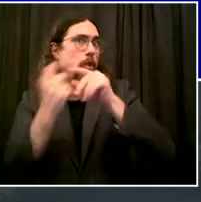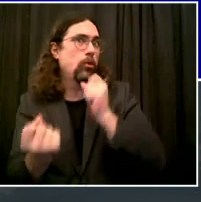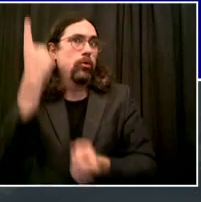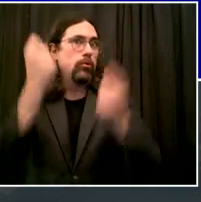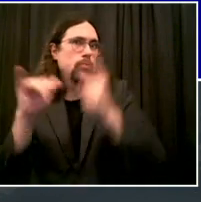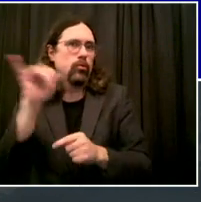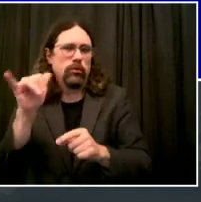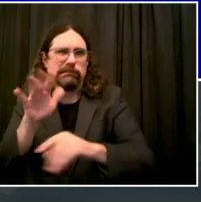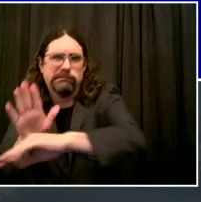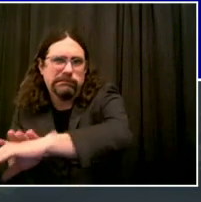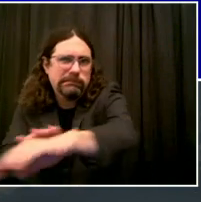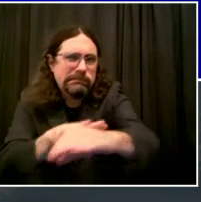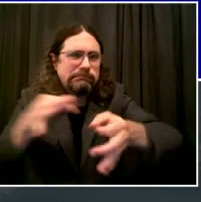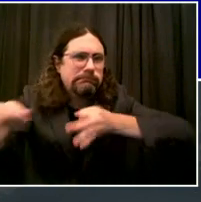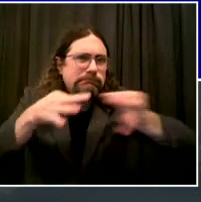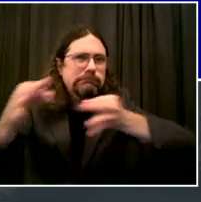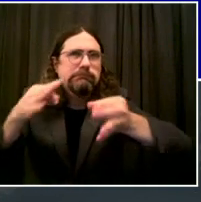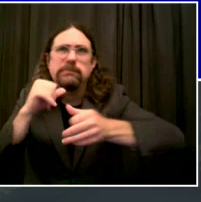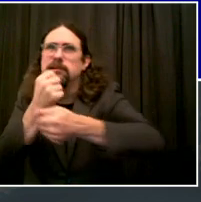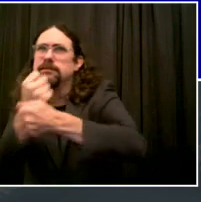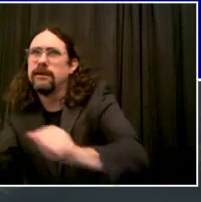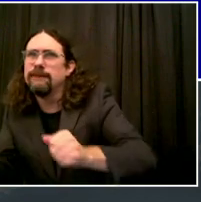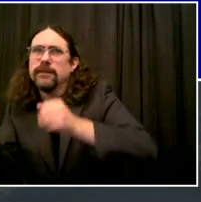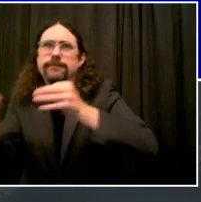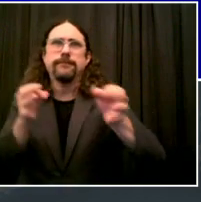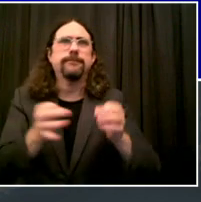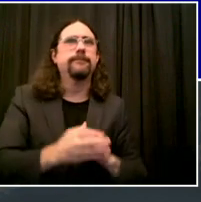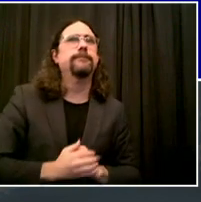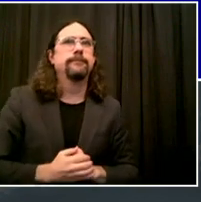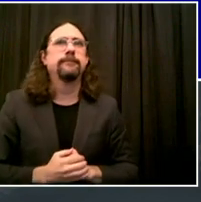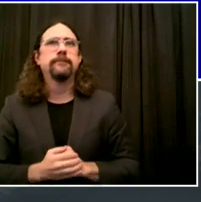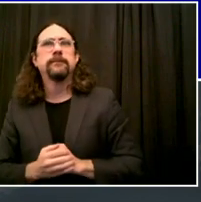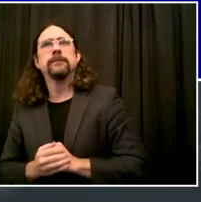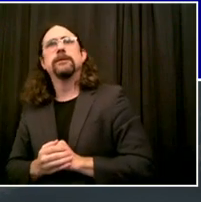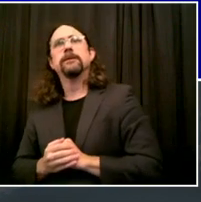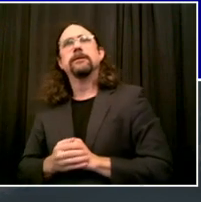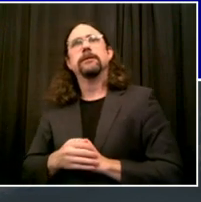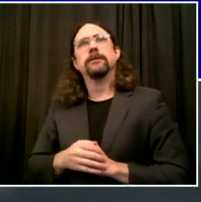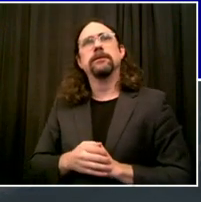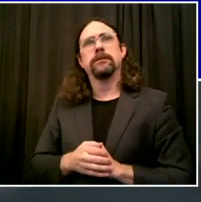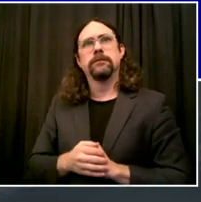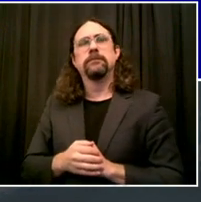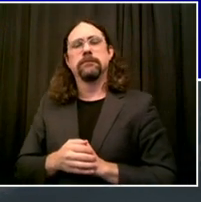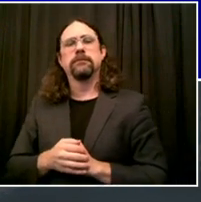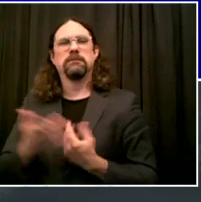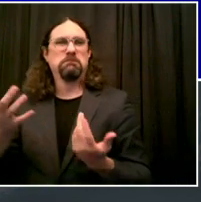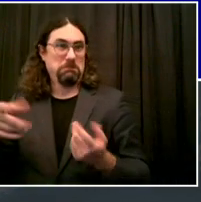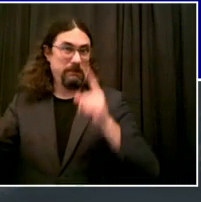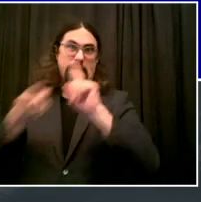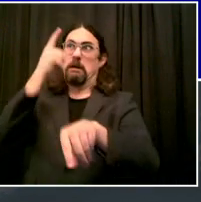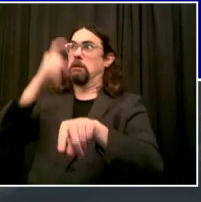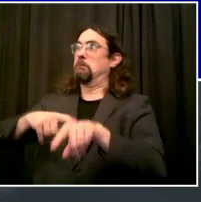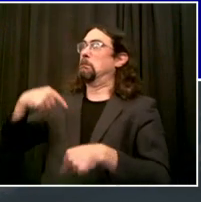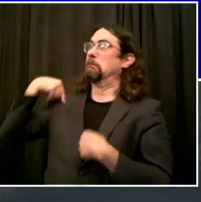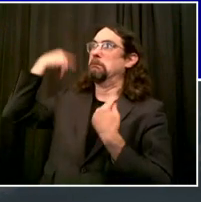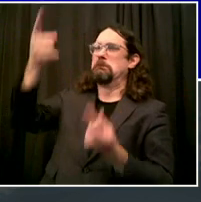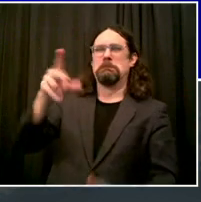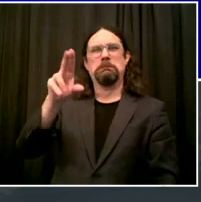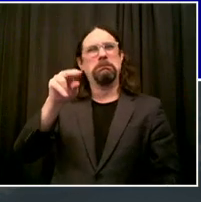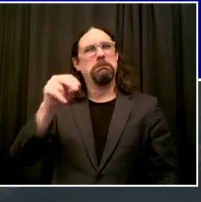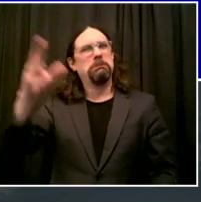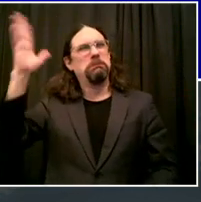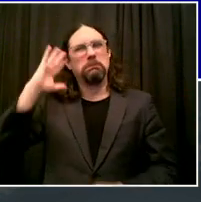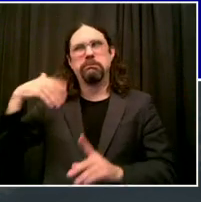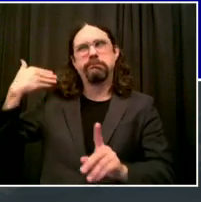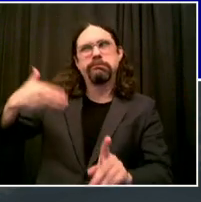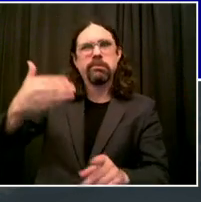It's not entirely new. It's more than we've ever seen it and earlier, but it's not entirely new. City agencies have been able to root out this